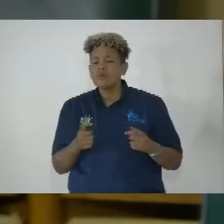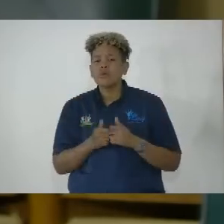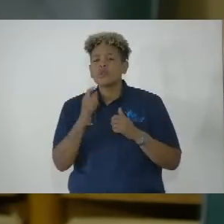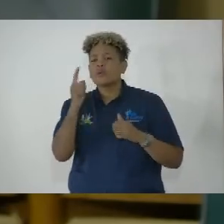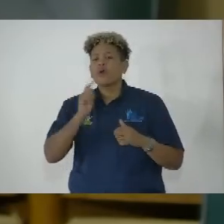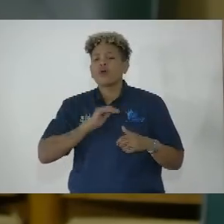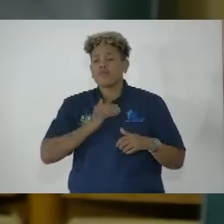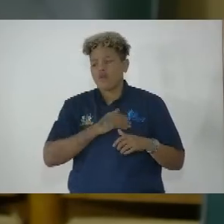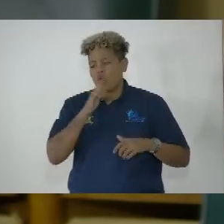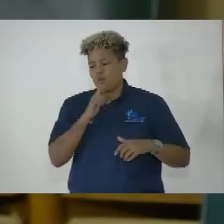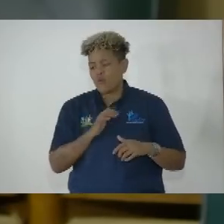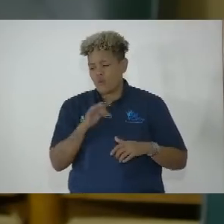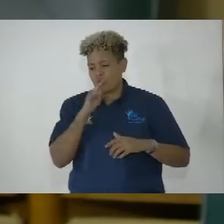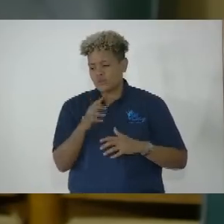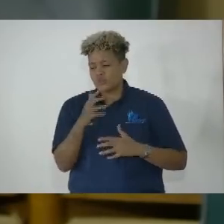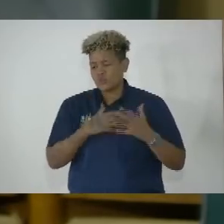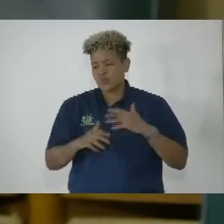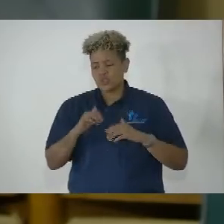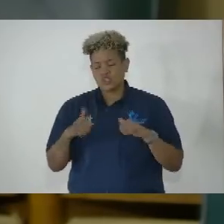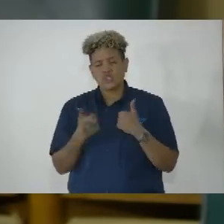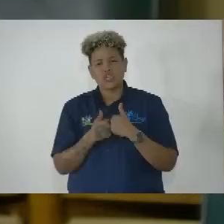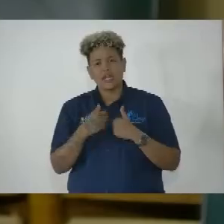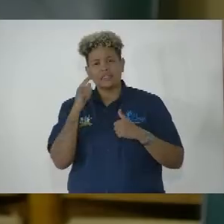our greatest social challenges.